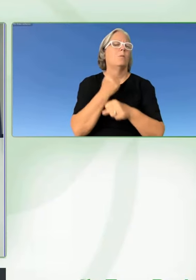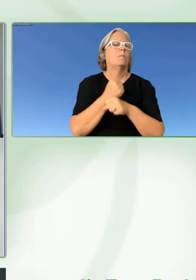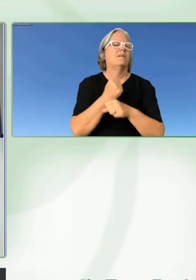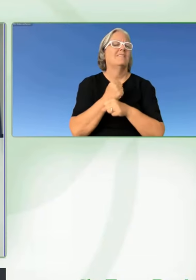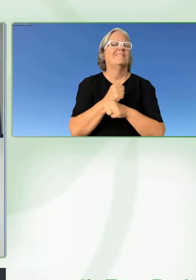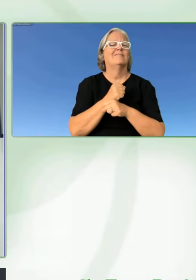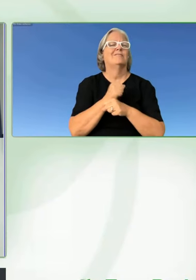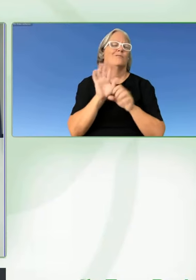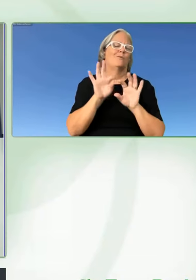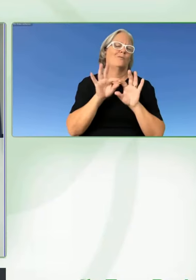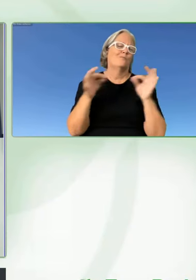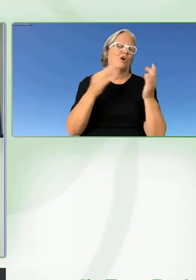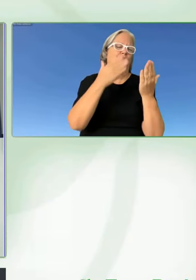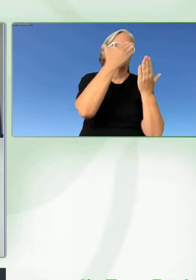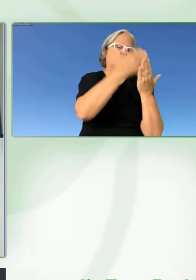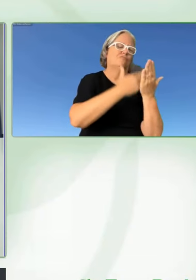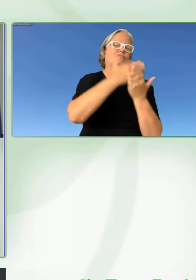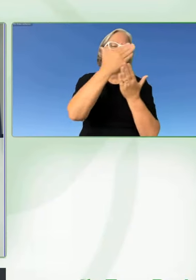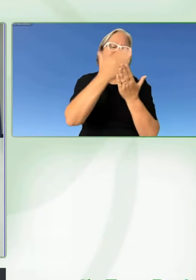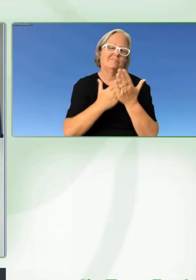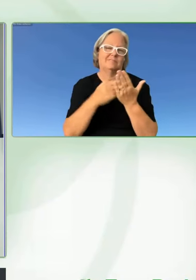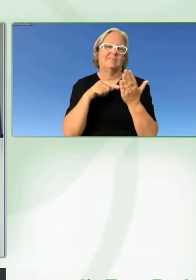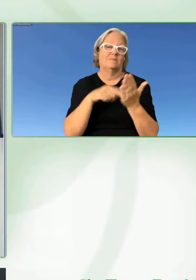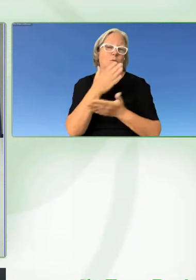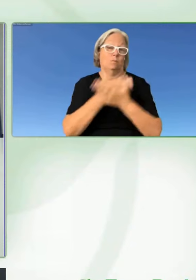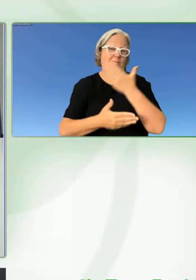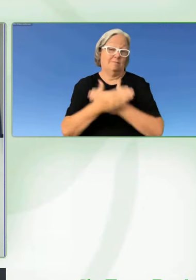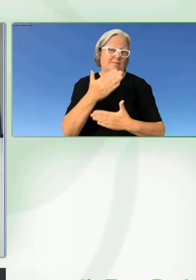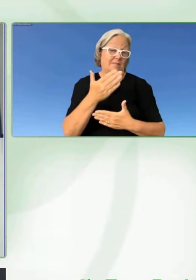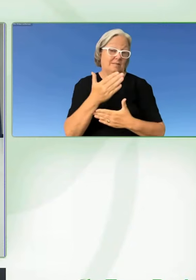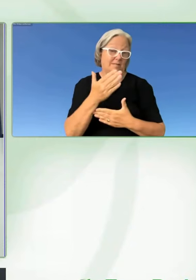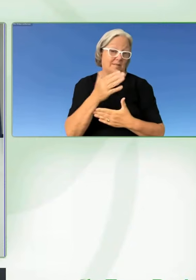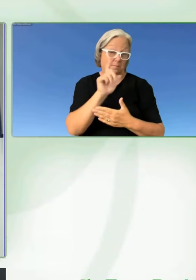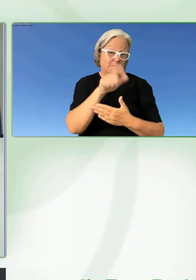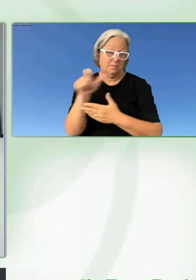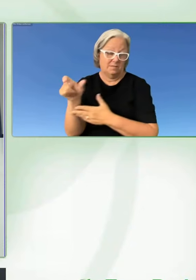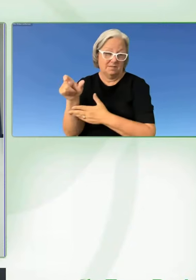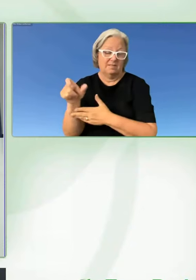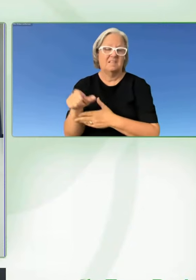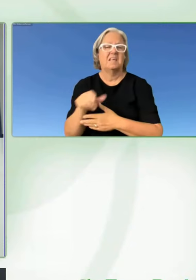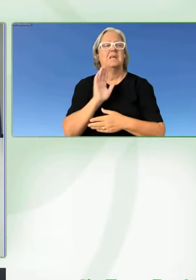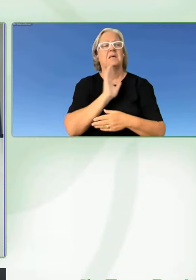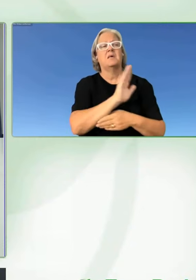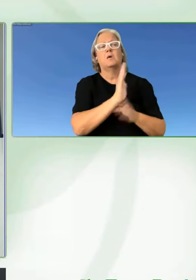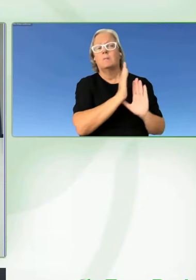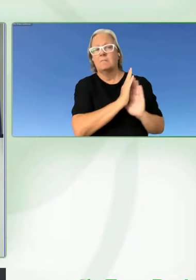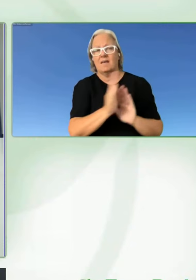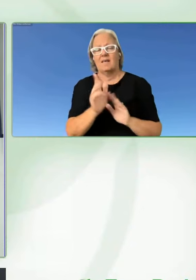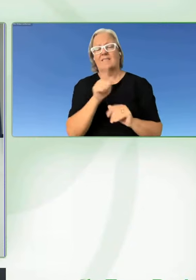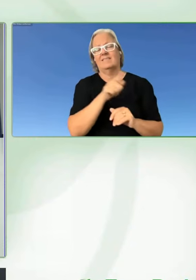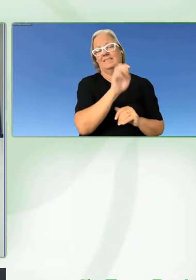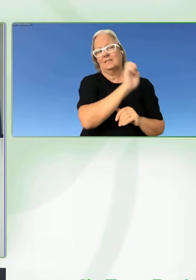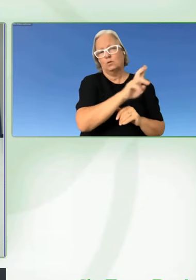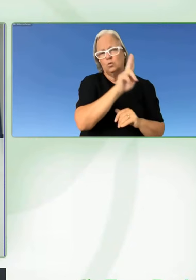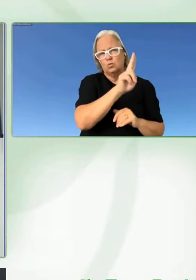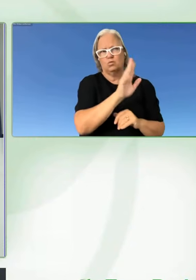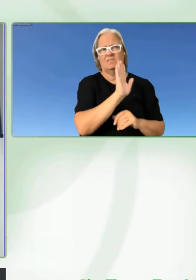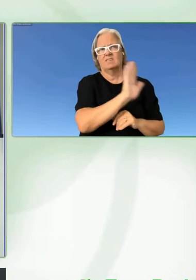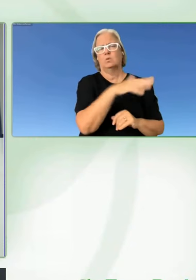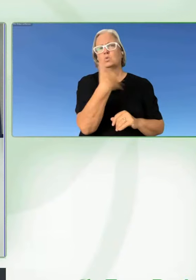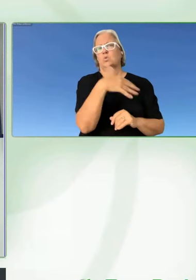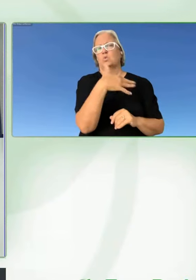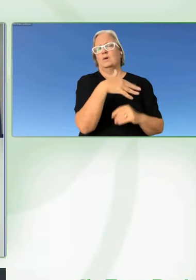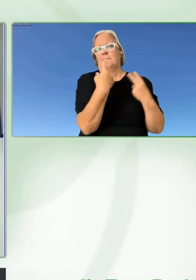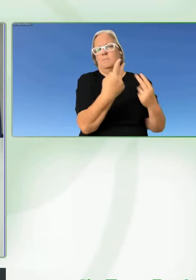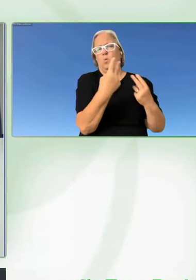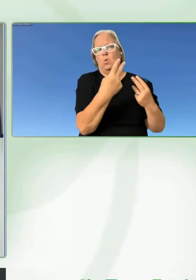which is one of the elements of the EU strategy and one of the flagships of the EU strategy for the rights of the